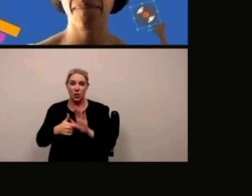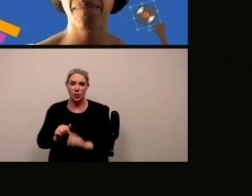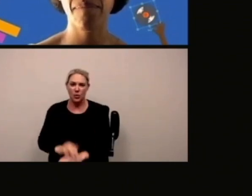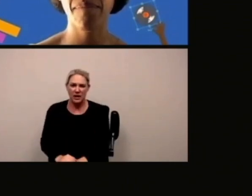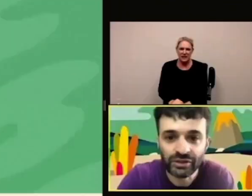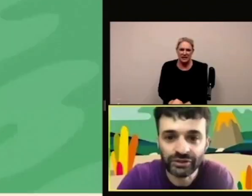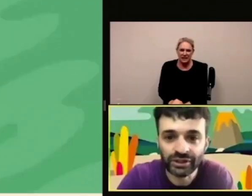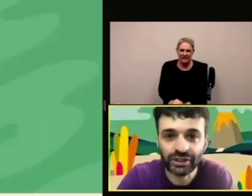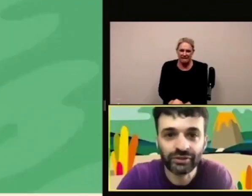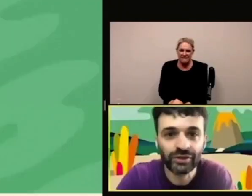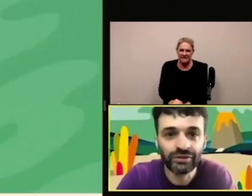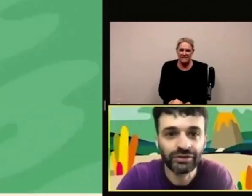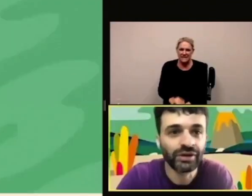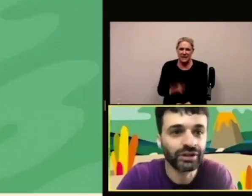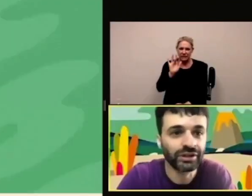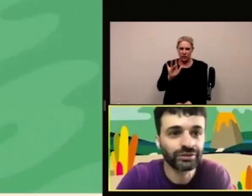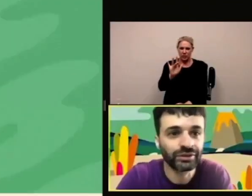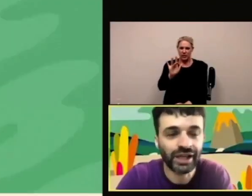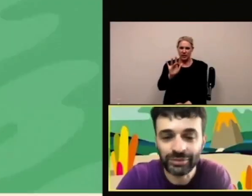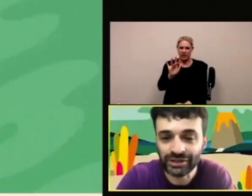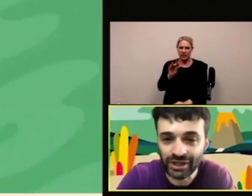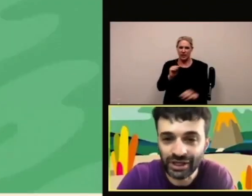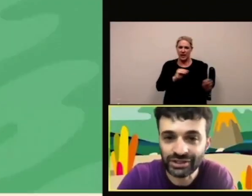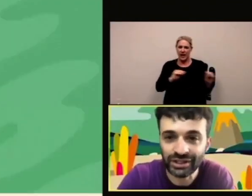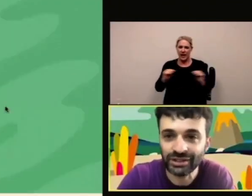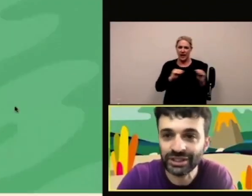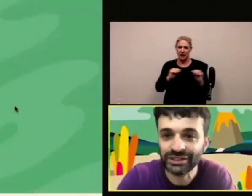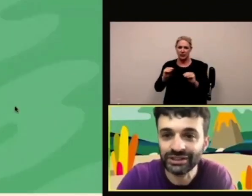So if you're on the